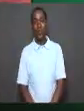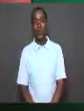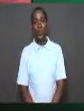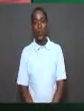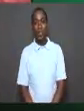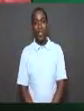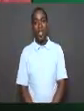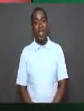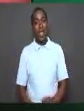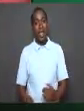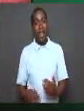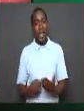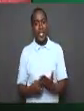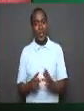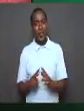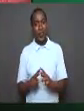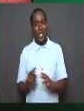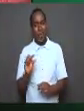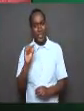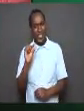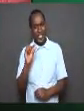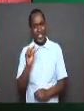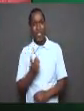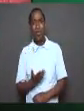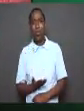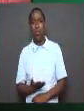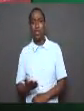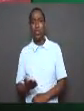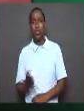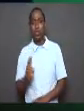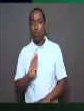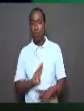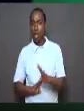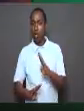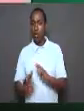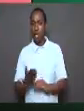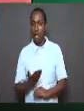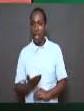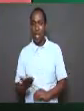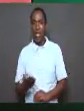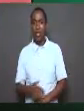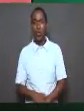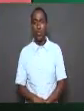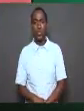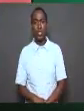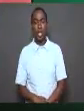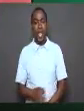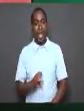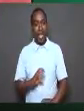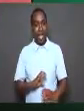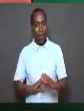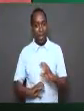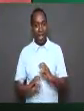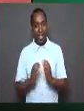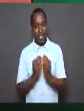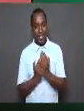These very small particles of biological matter are stained or